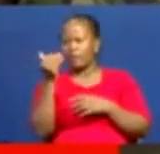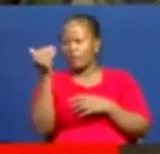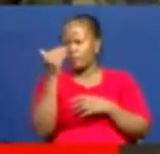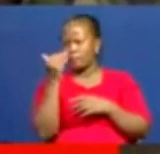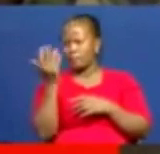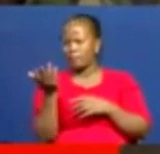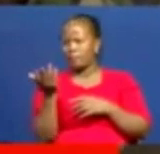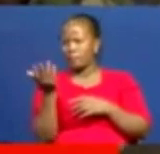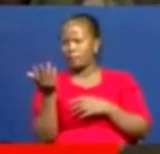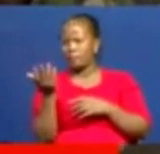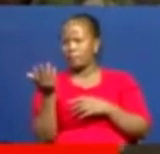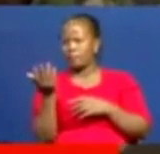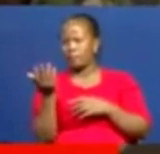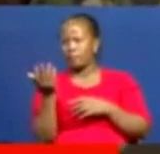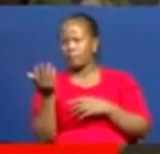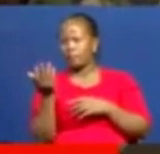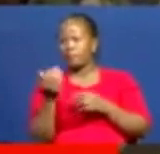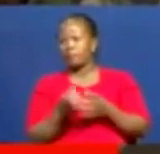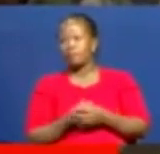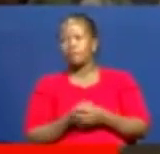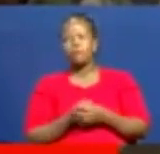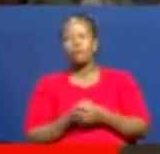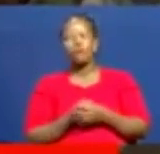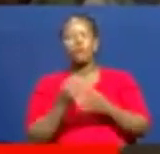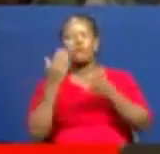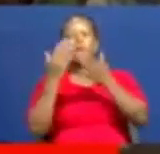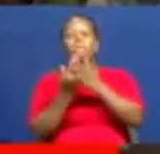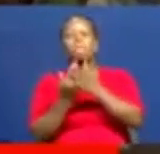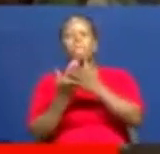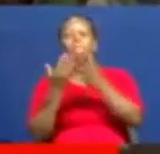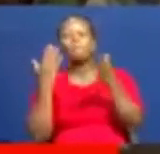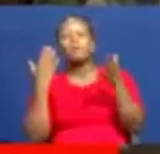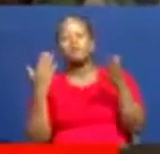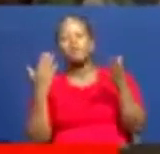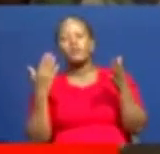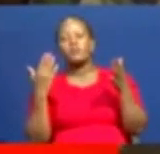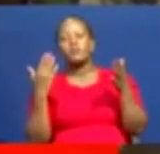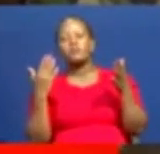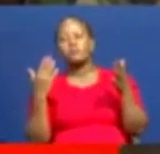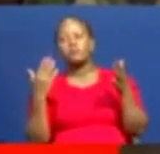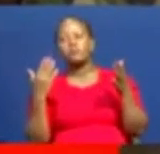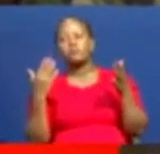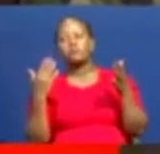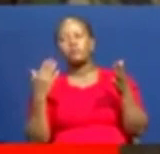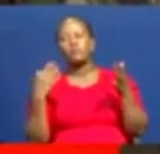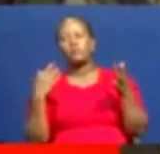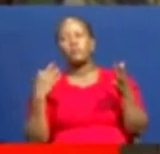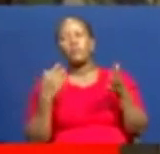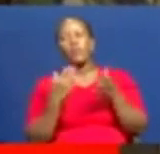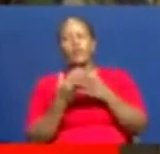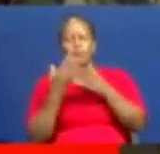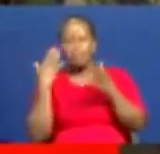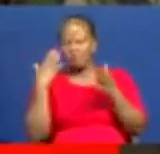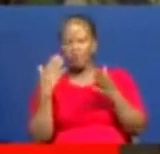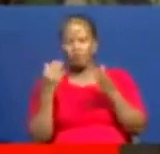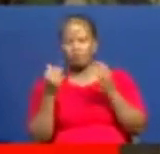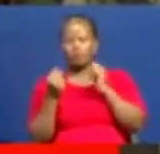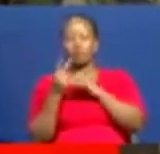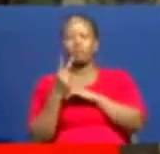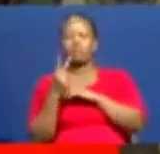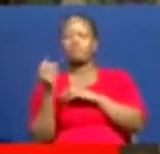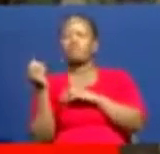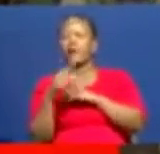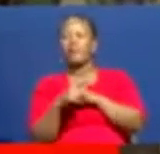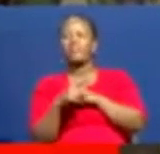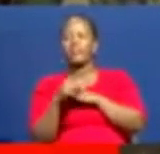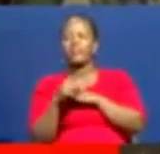How long? Yes. Initially, we have the initial period of 12 months